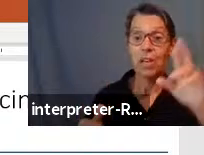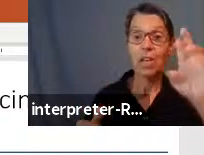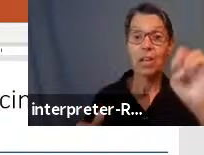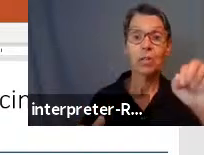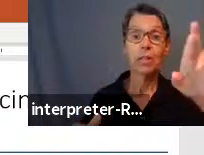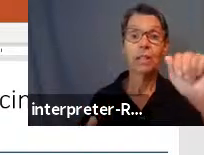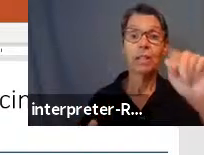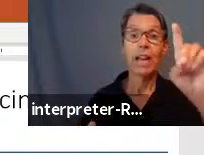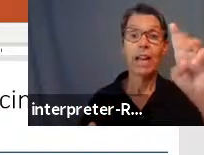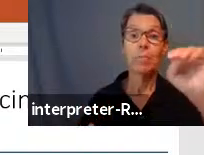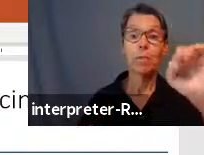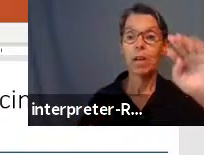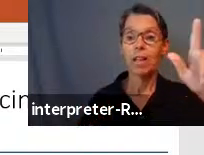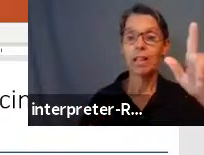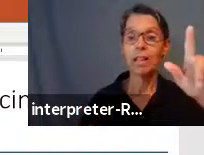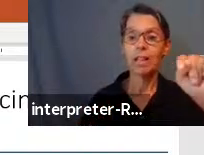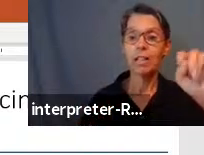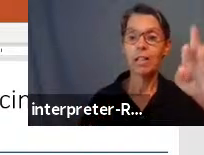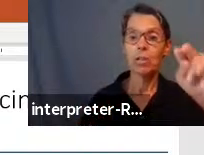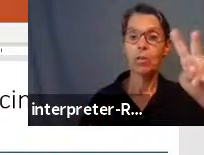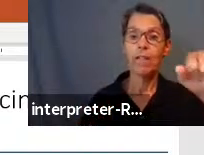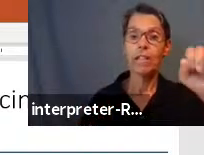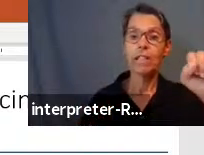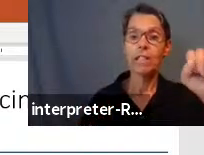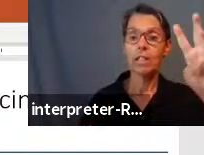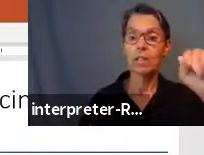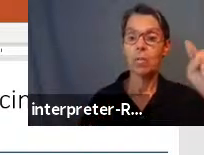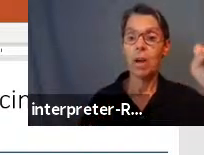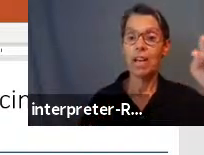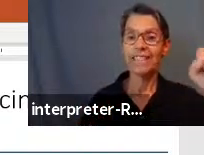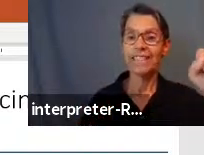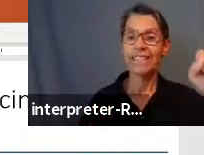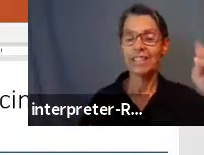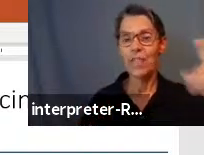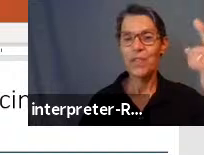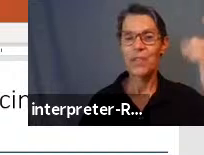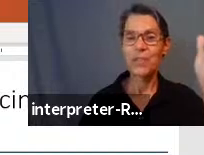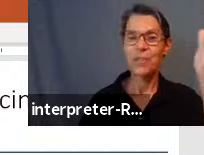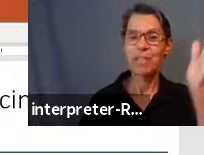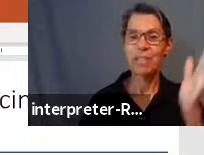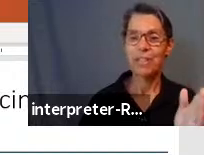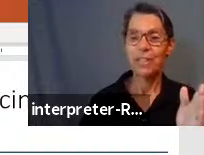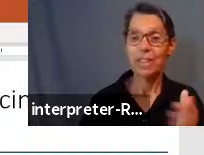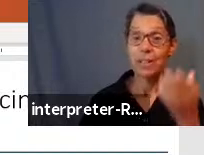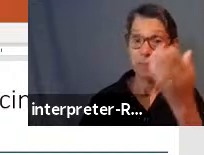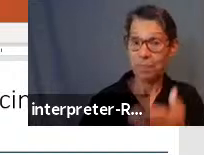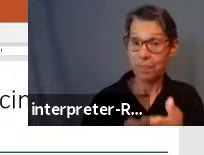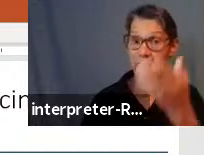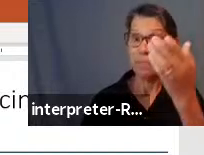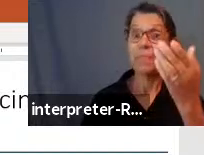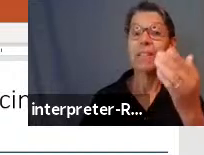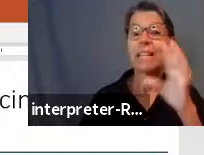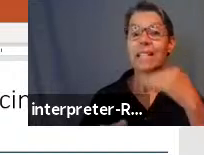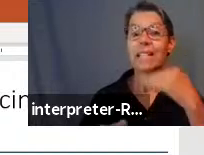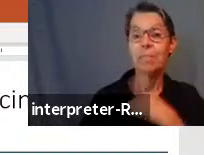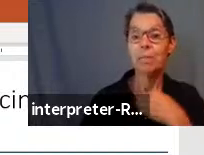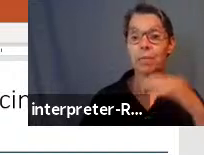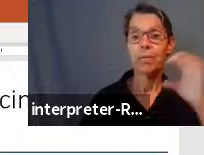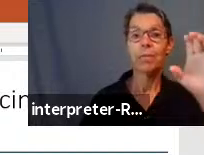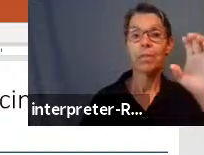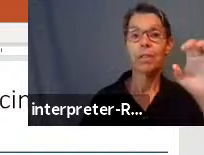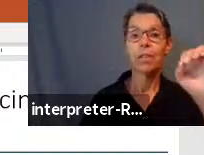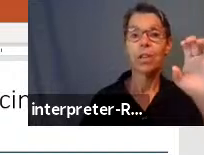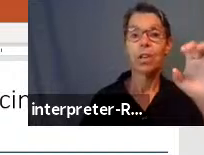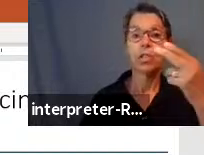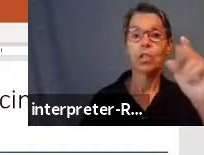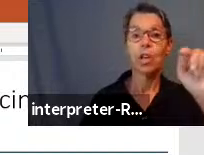Admiral Travis Watts as our first speaker. Rear Admiral Watts is a member of the Choctaw Nation,